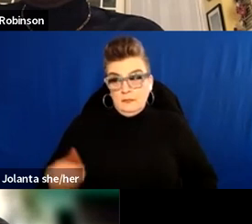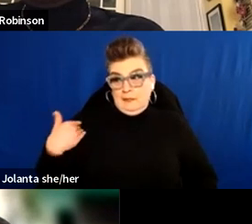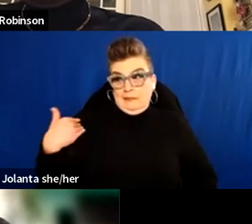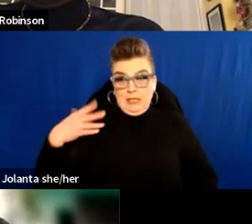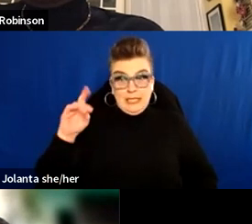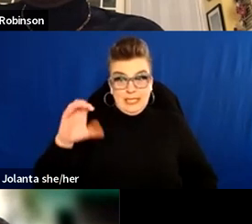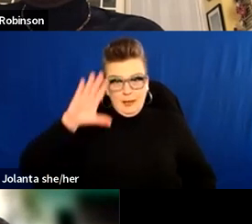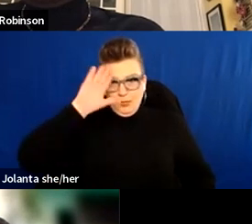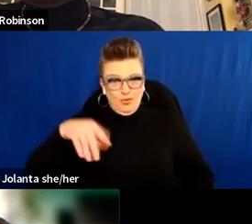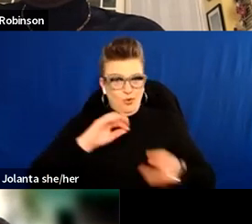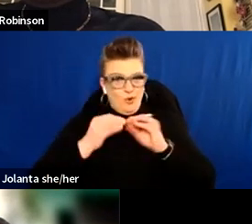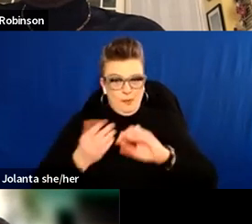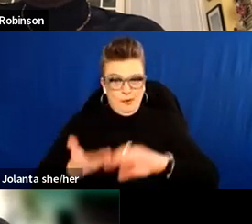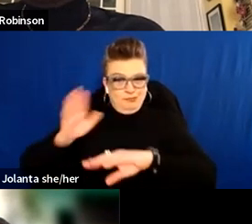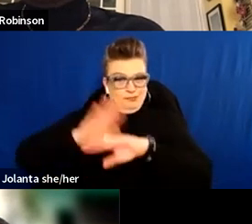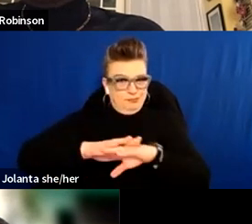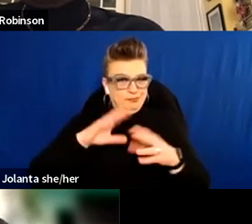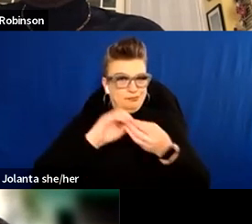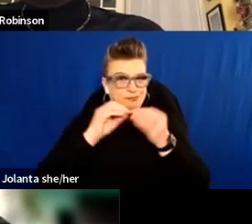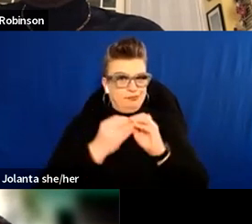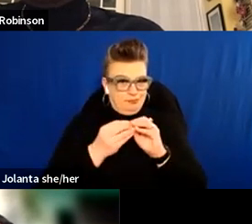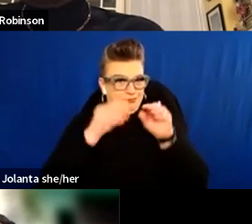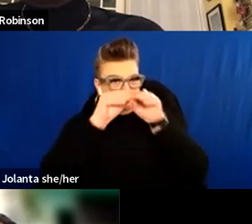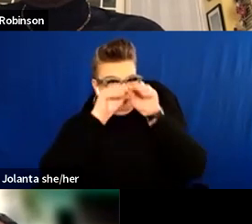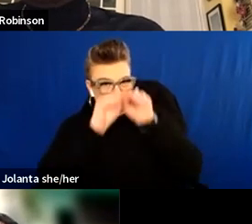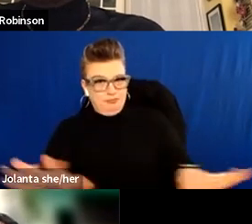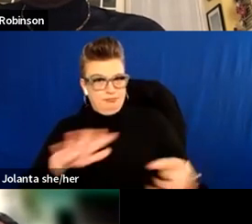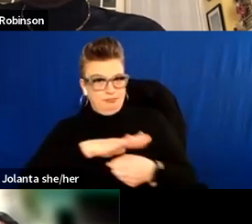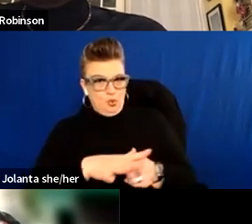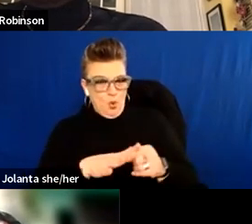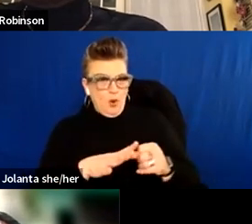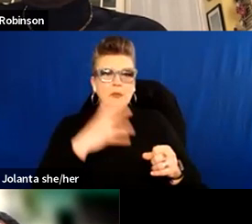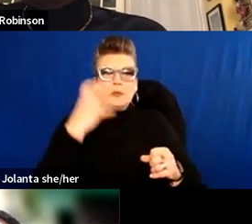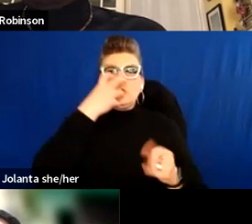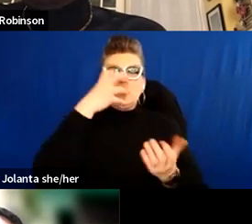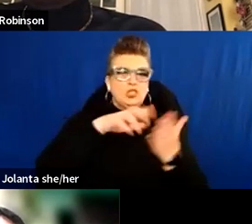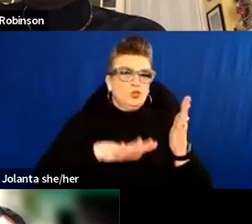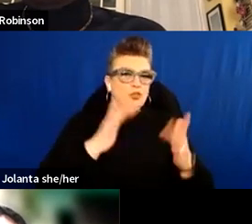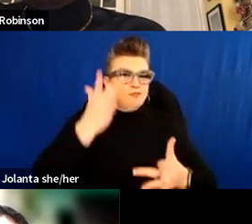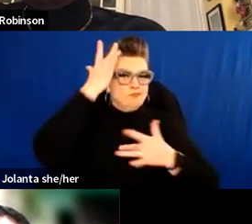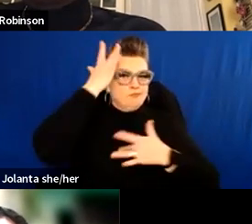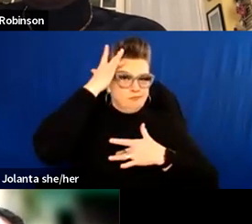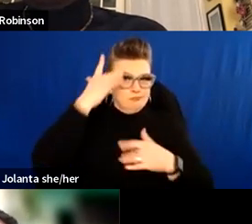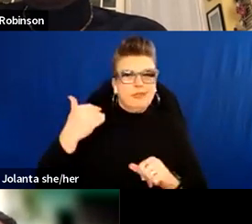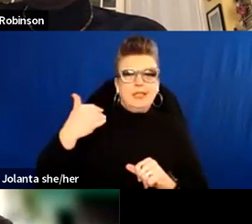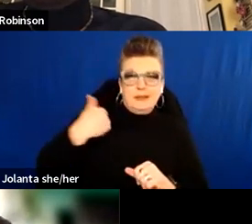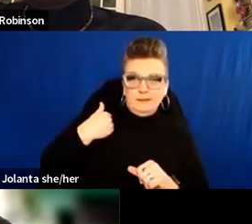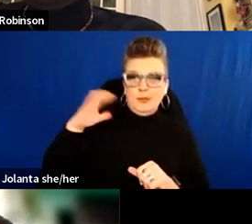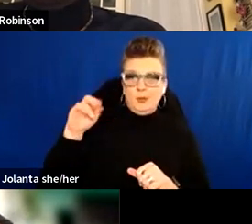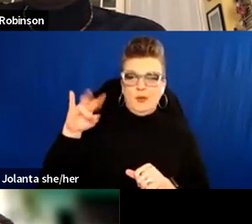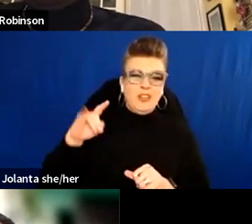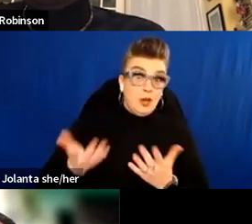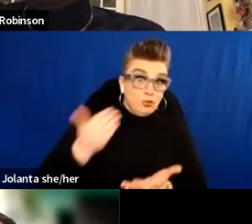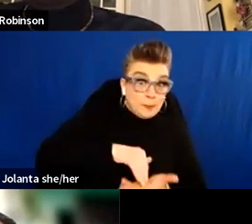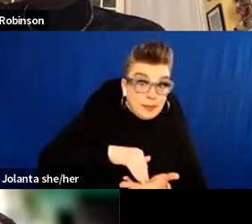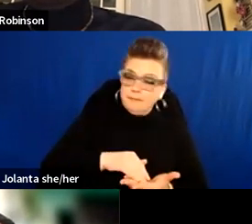we know that after december christmas break there was many students that were positive to covet and we don't want that to